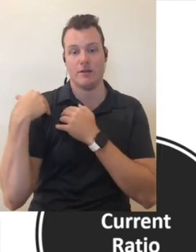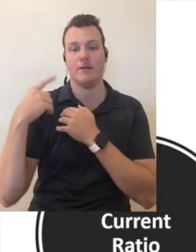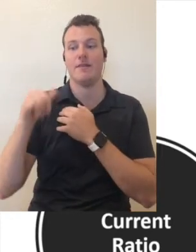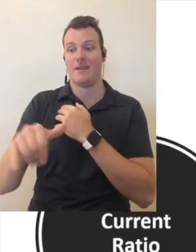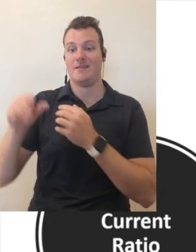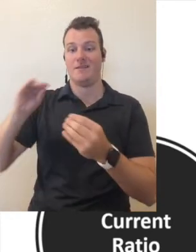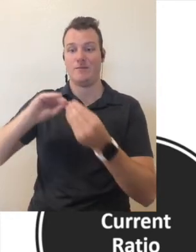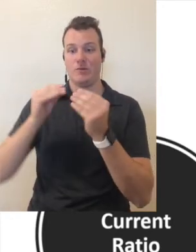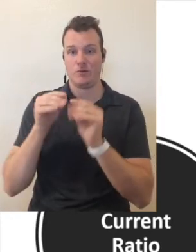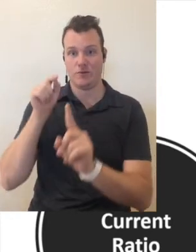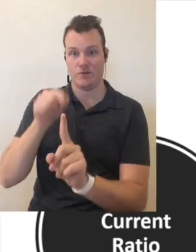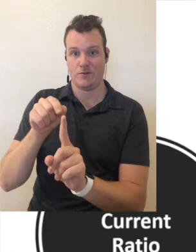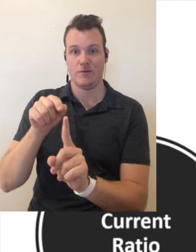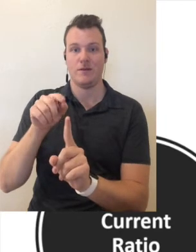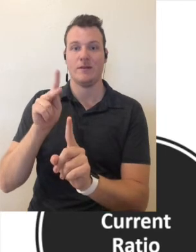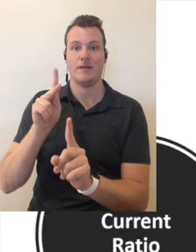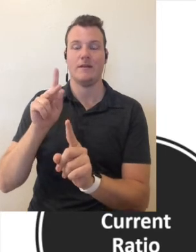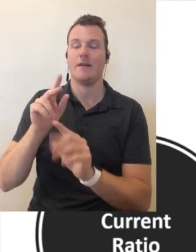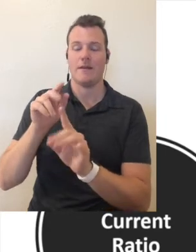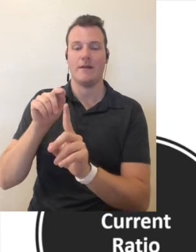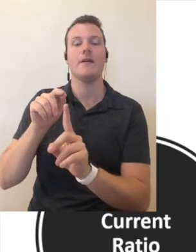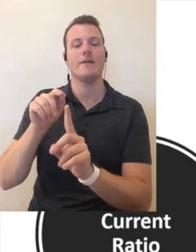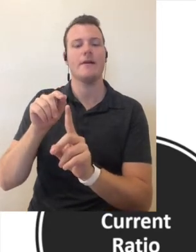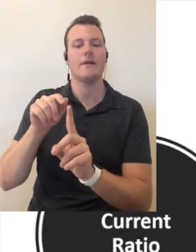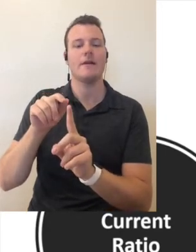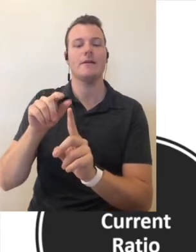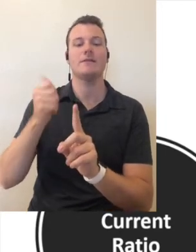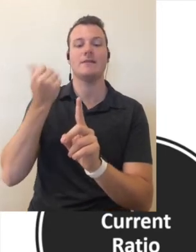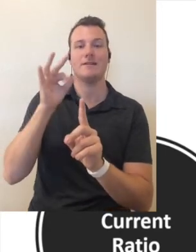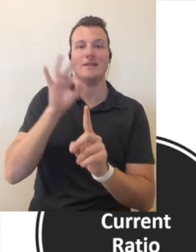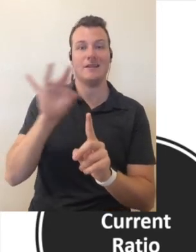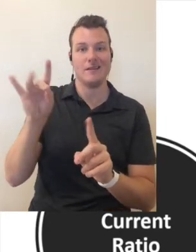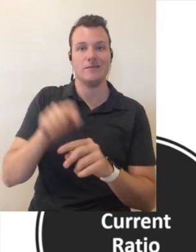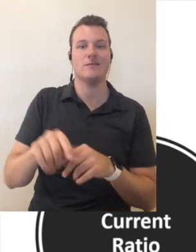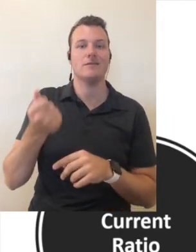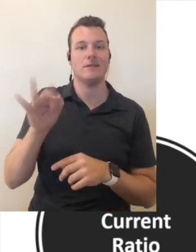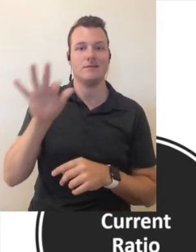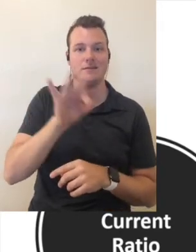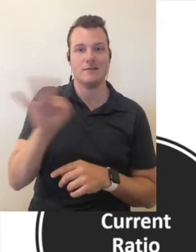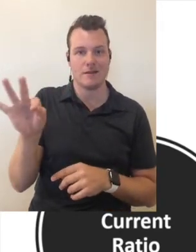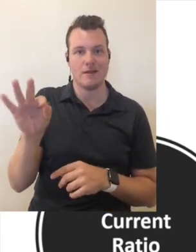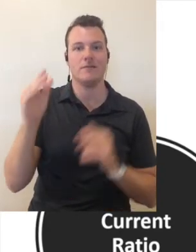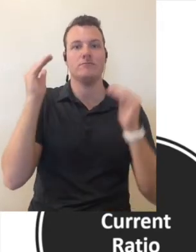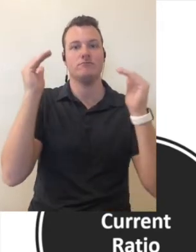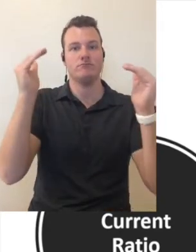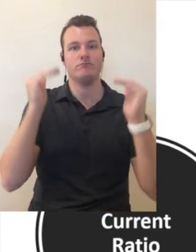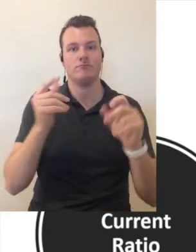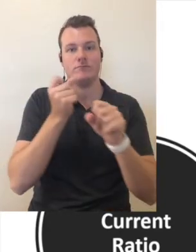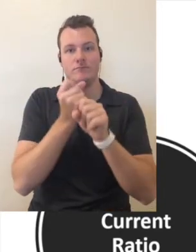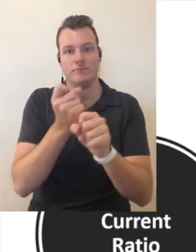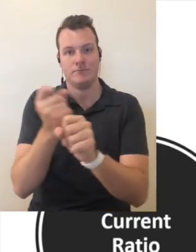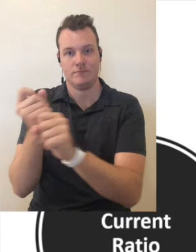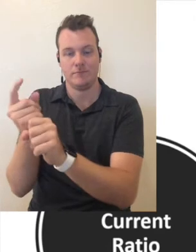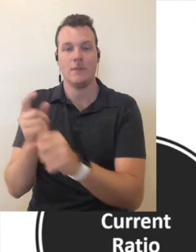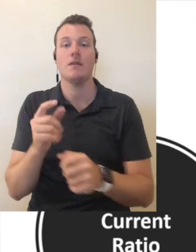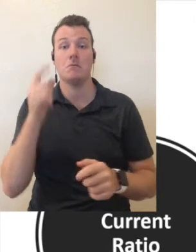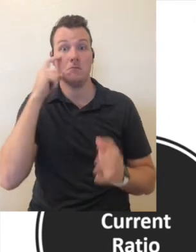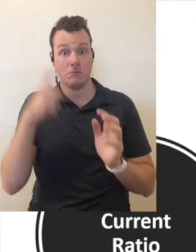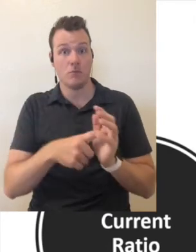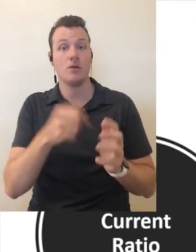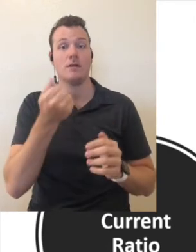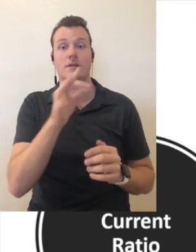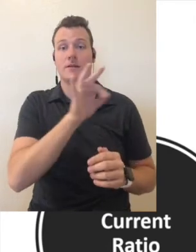in order to get a value. We did the same thing in 1998 and in 1999. And you'll notice that